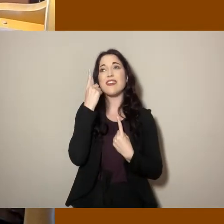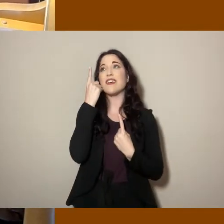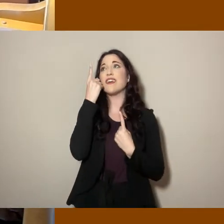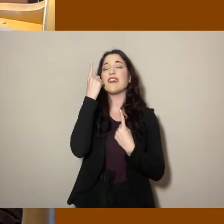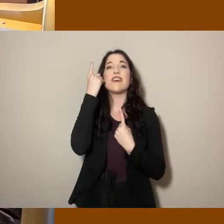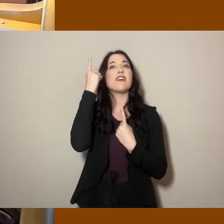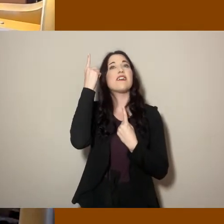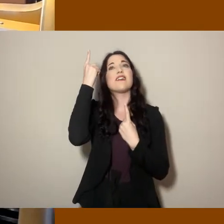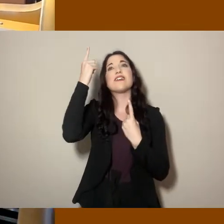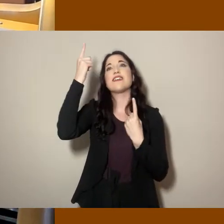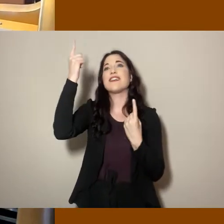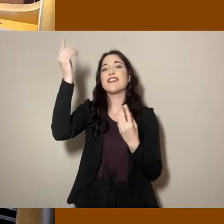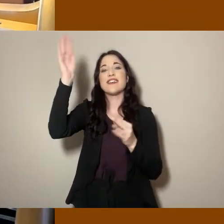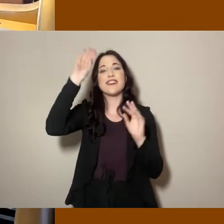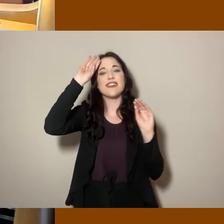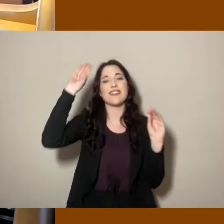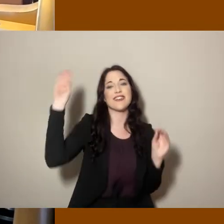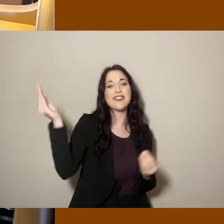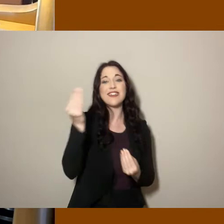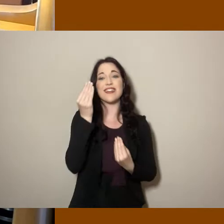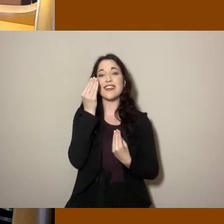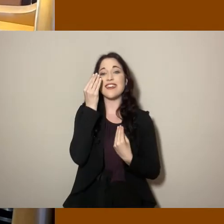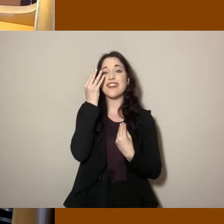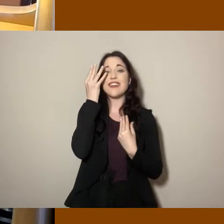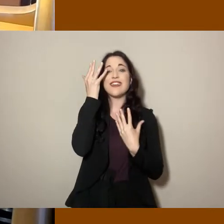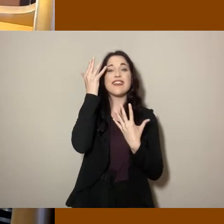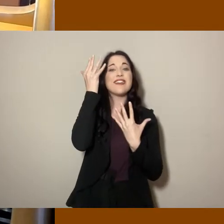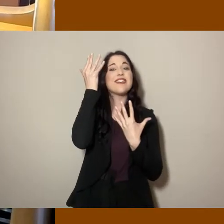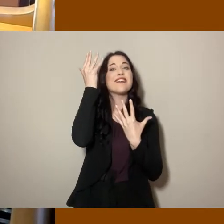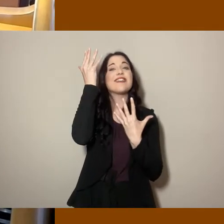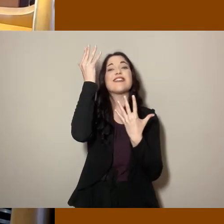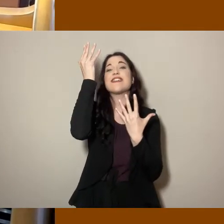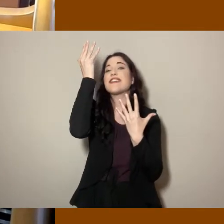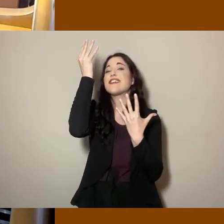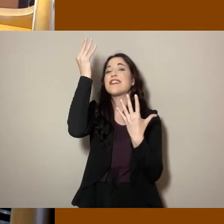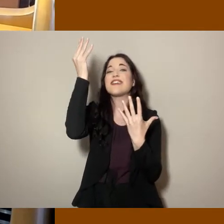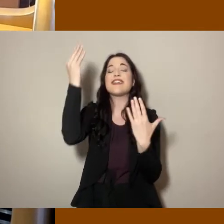longest dream. How real it